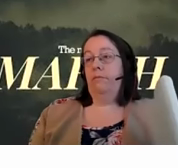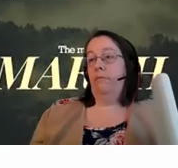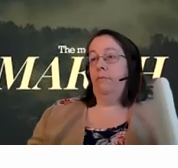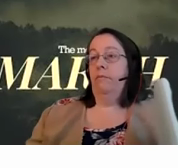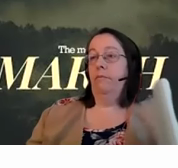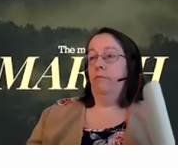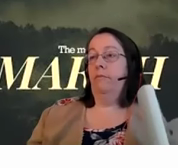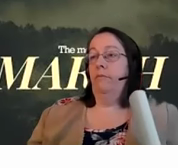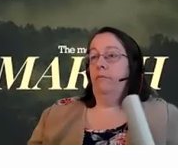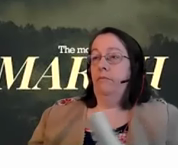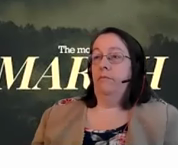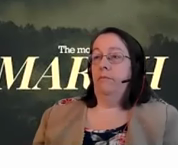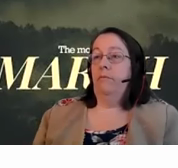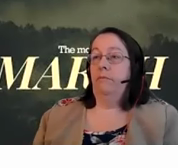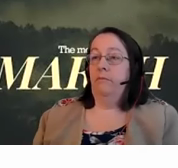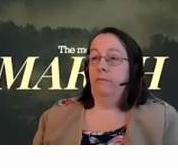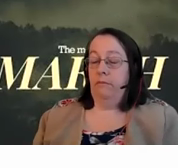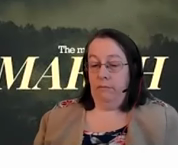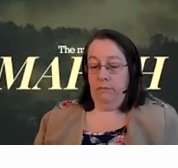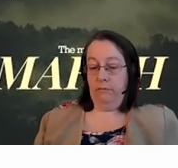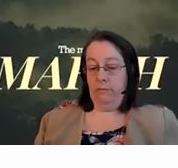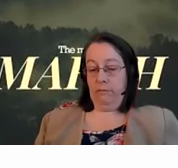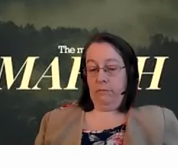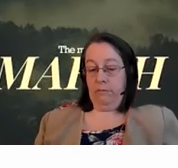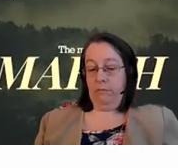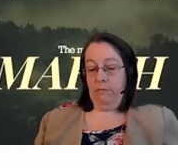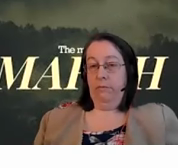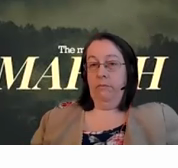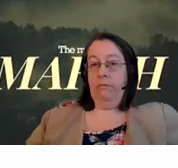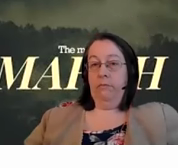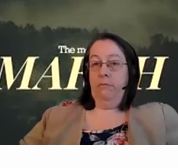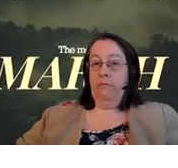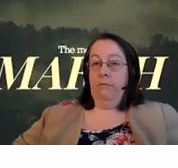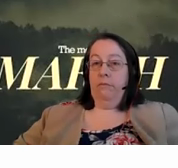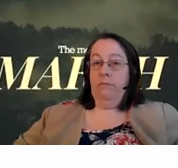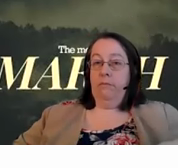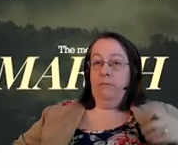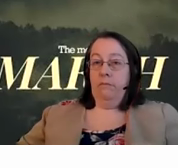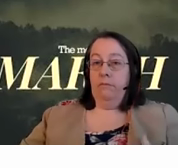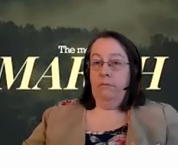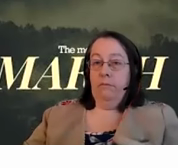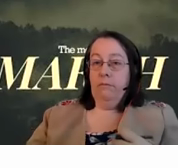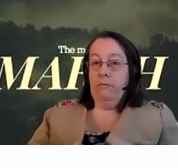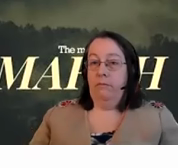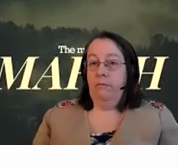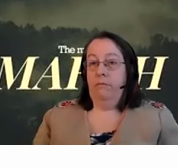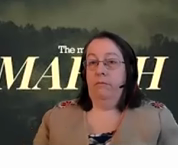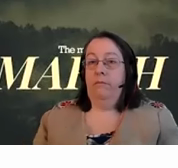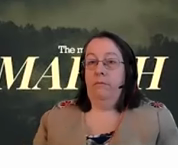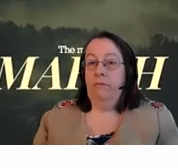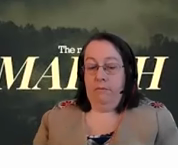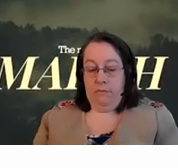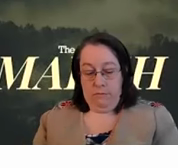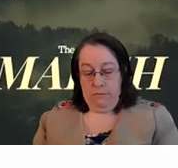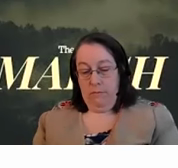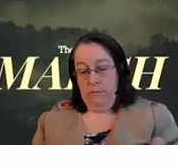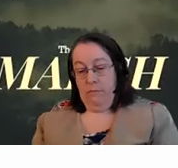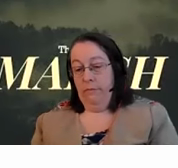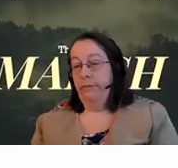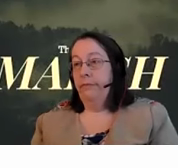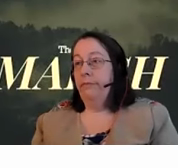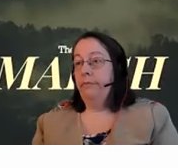a broad group of folks that have participated in our program, everywhere from immigrants who really need help even learning to speak